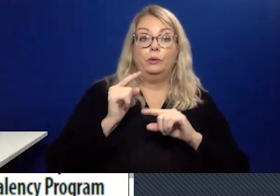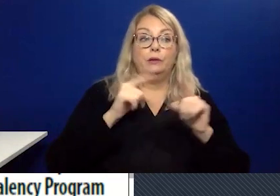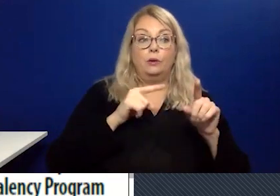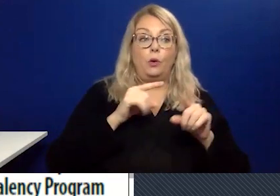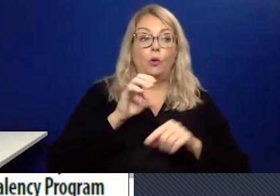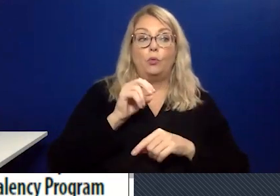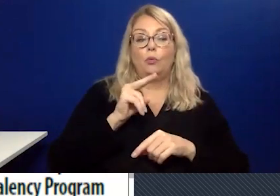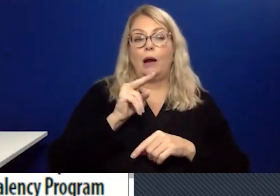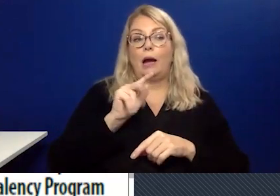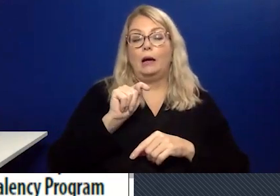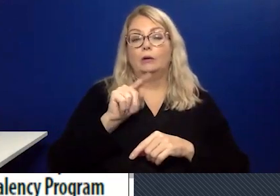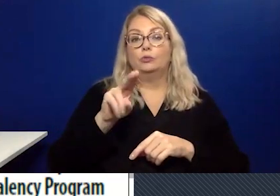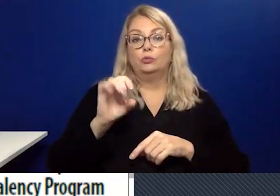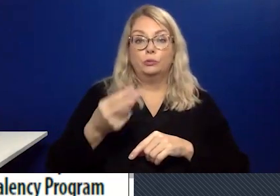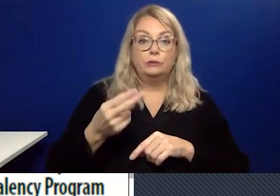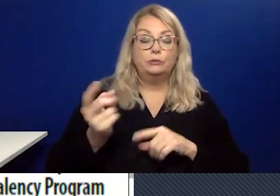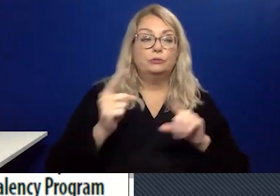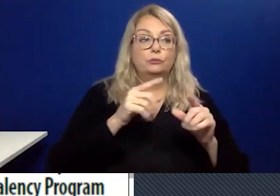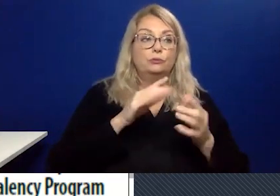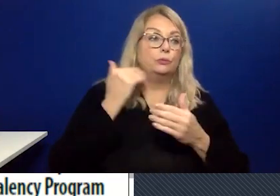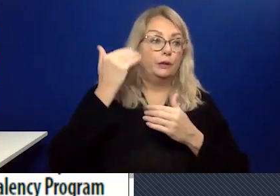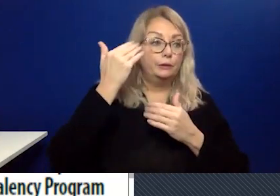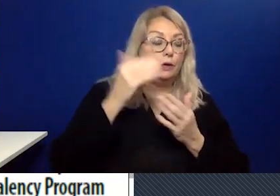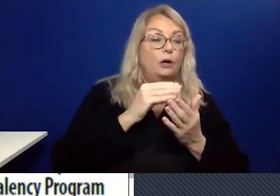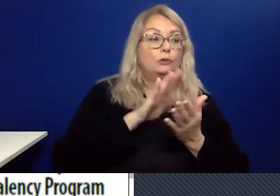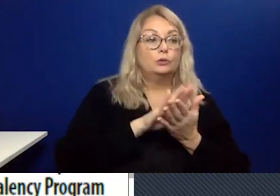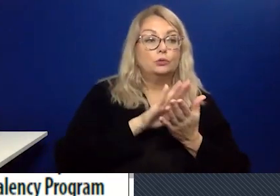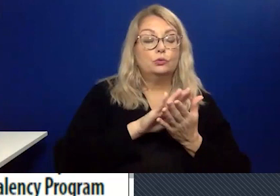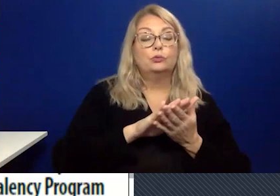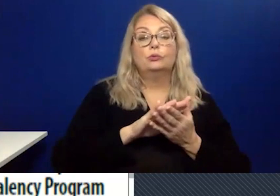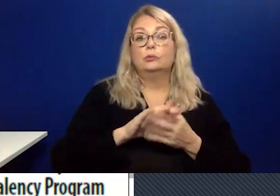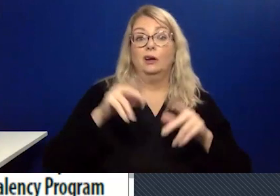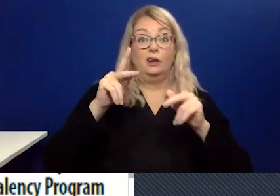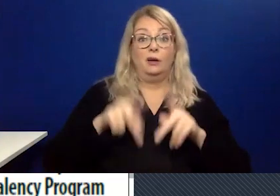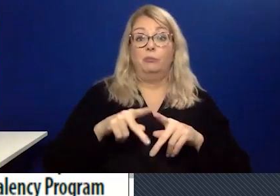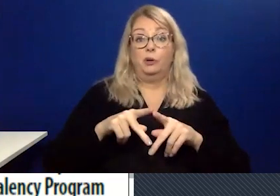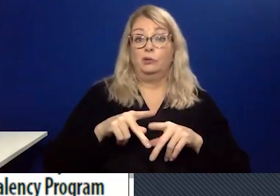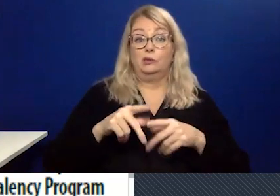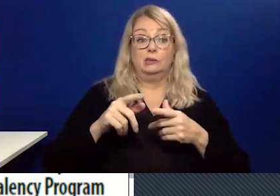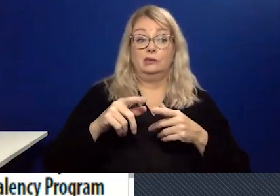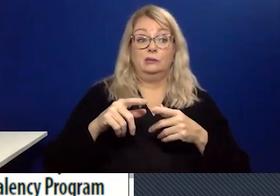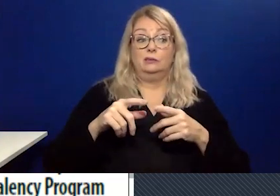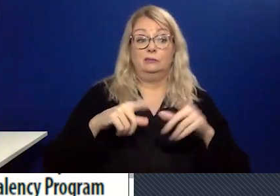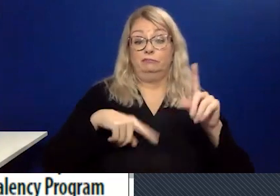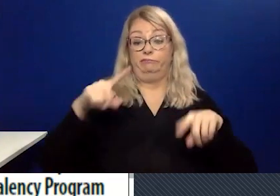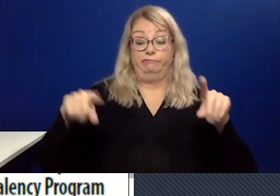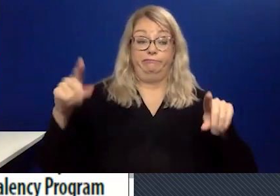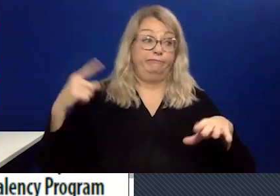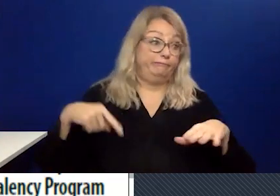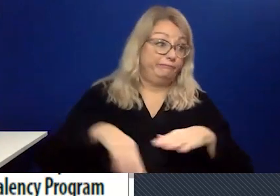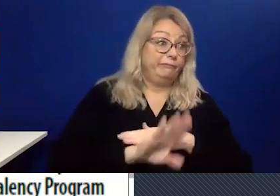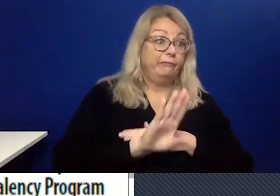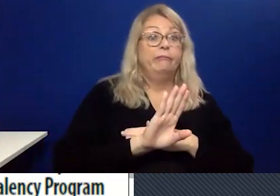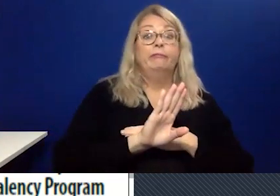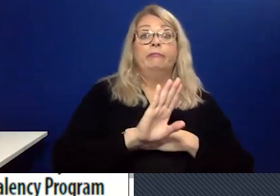community agencies. Now the student just randomly walking off the street, if they don't come through our office, they don't